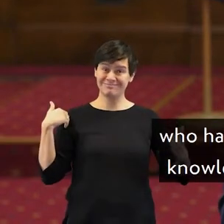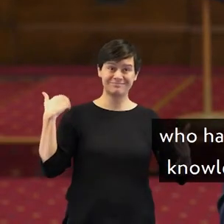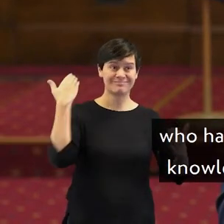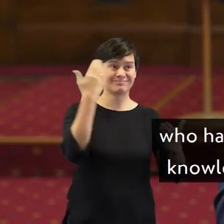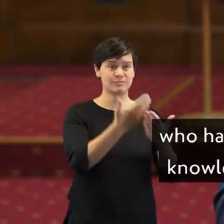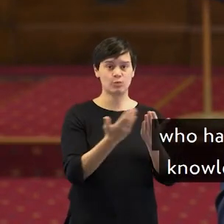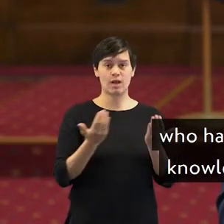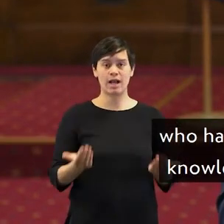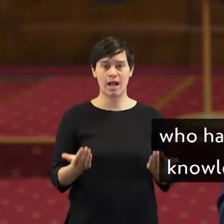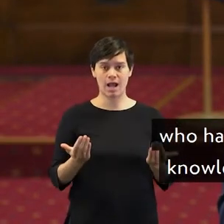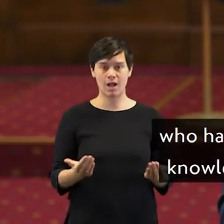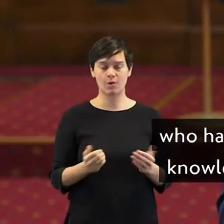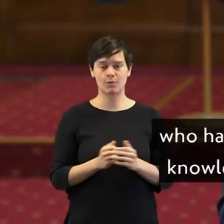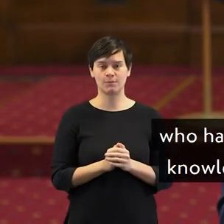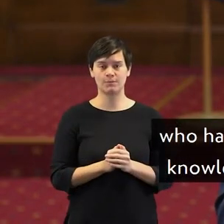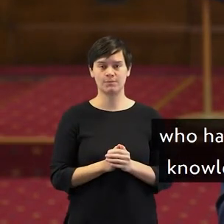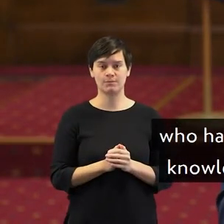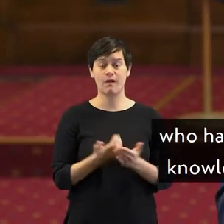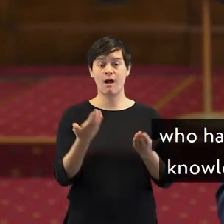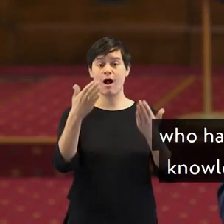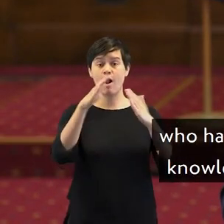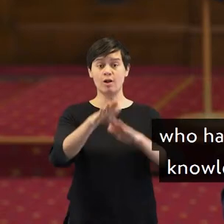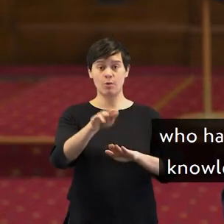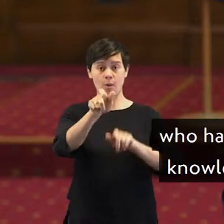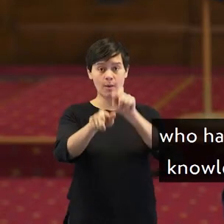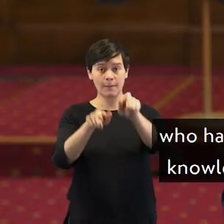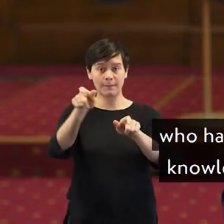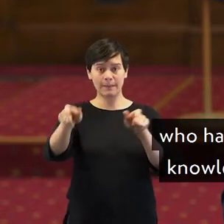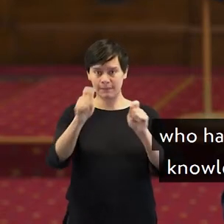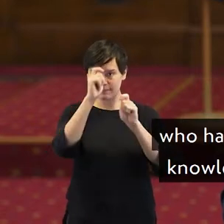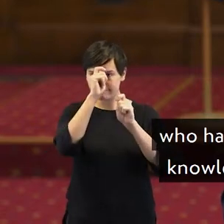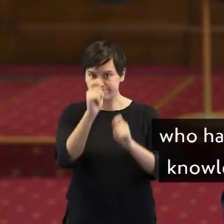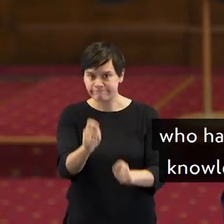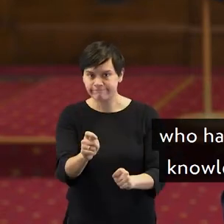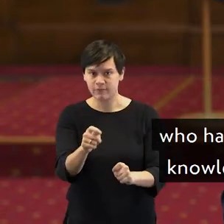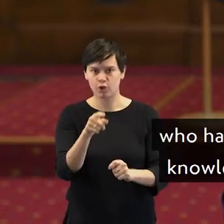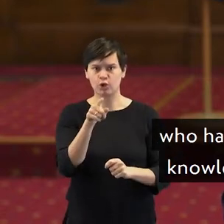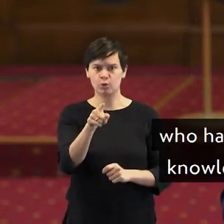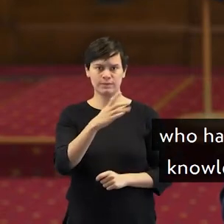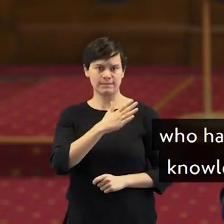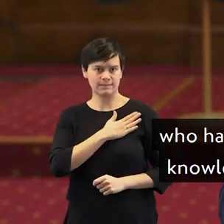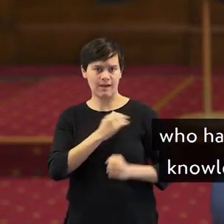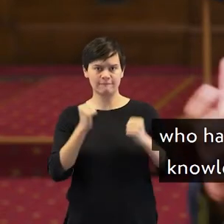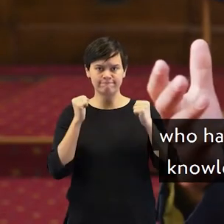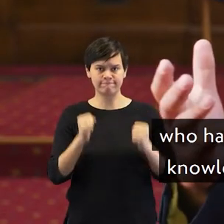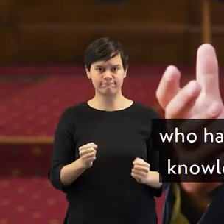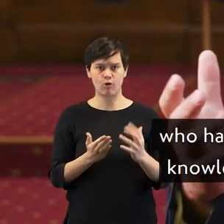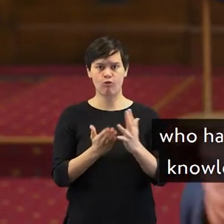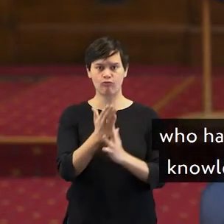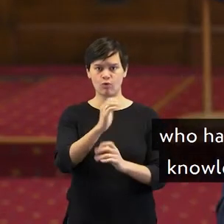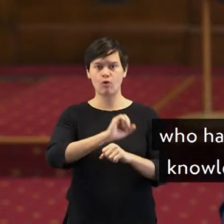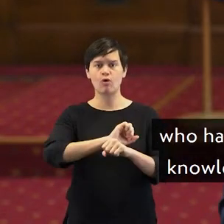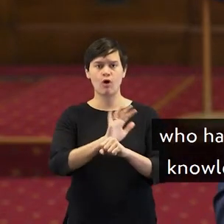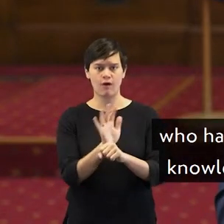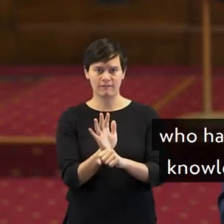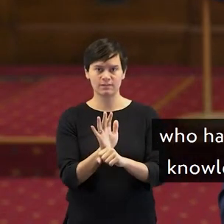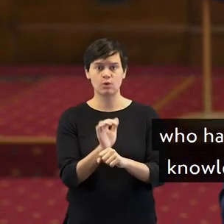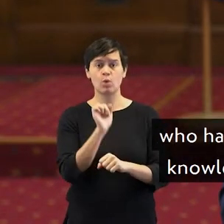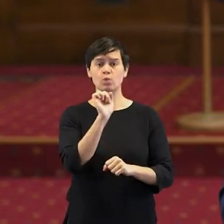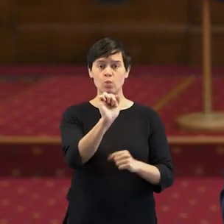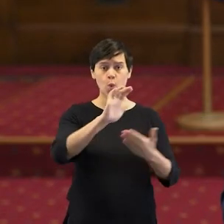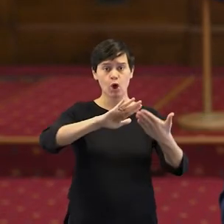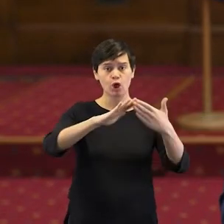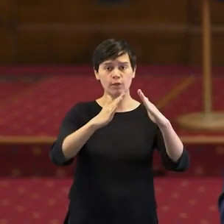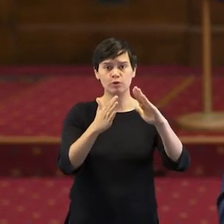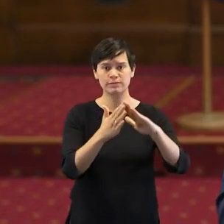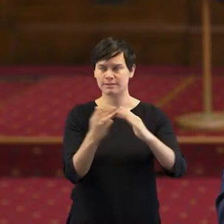ngā hapori, i ngā whānau putanoa. Me ngā mātauranga kei runga i a koutou, hei painga mo te katoa.